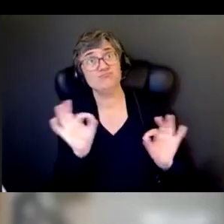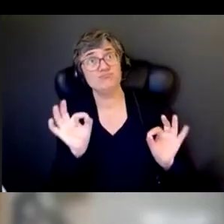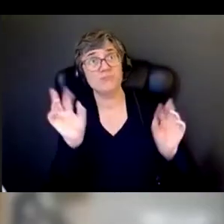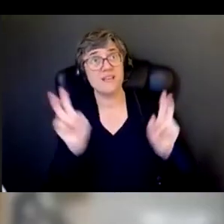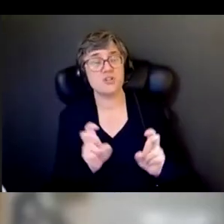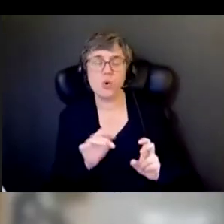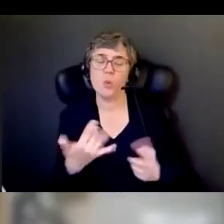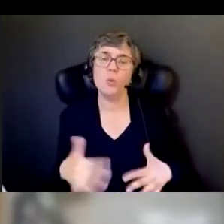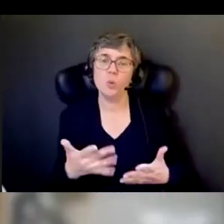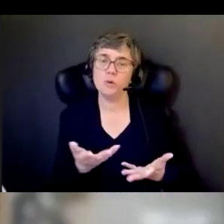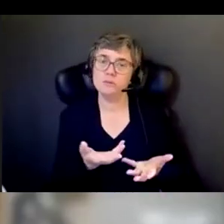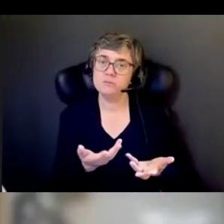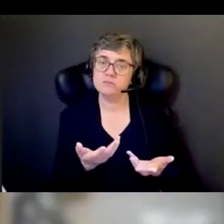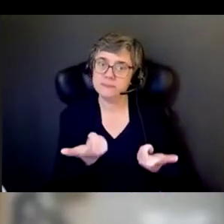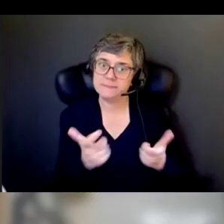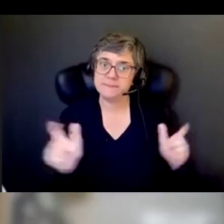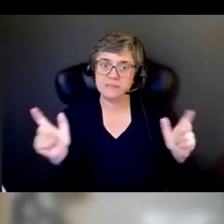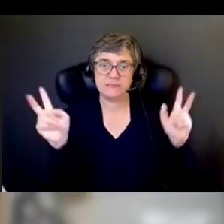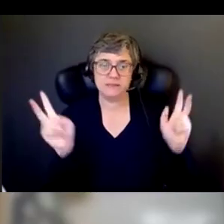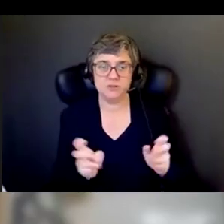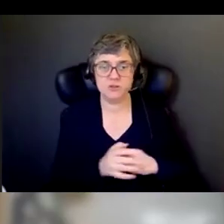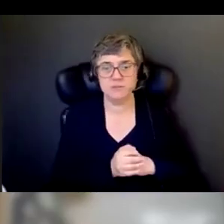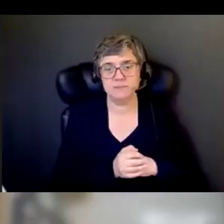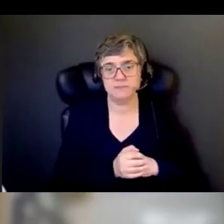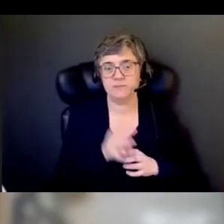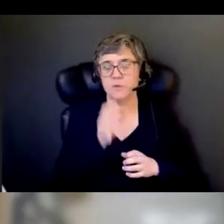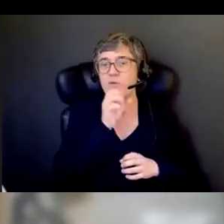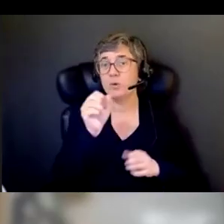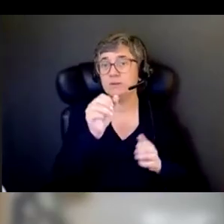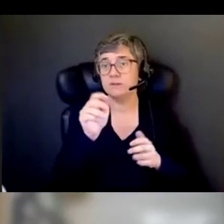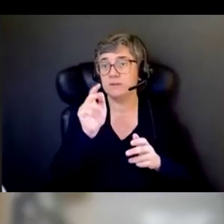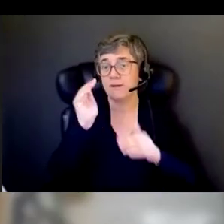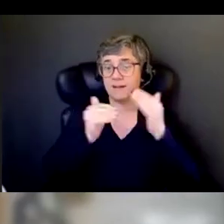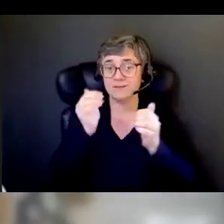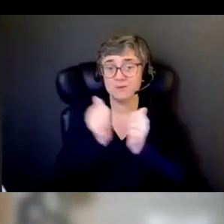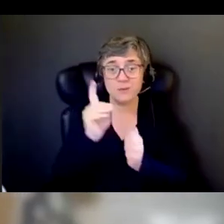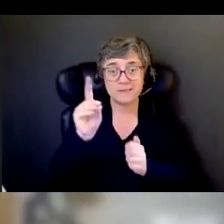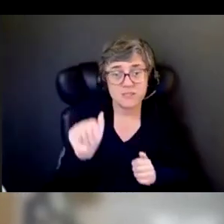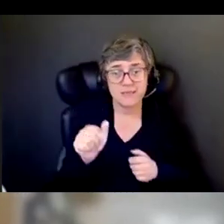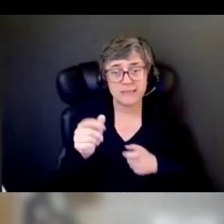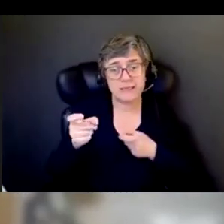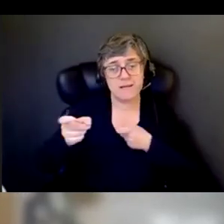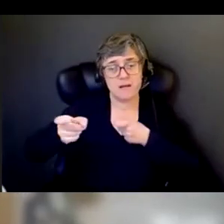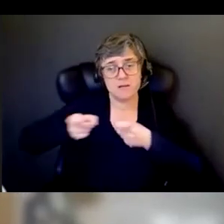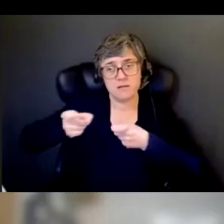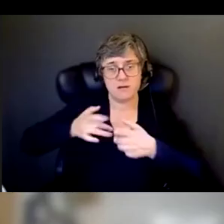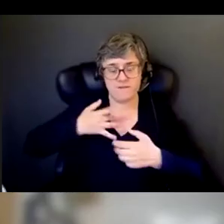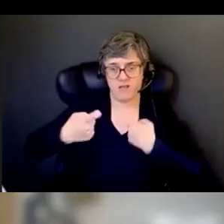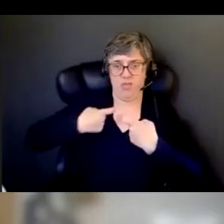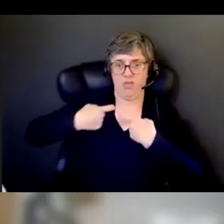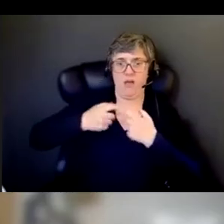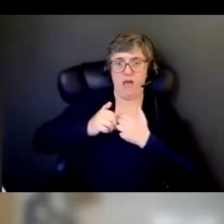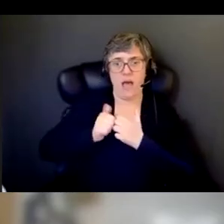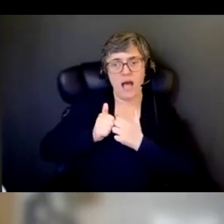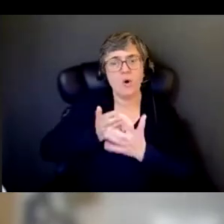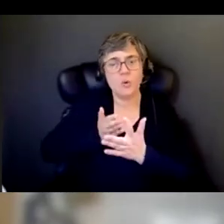through access to care, finances and benefits, communication and mobility. Many other things, of course,